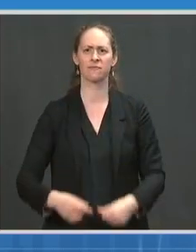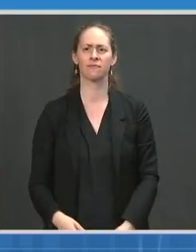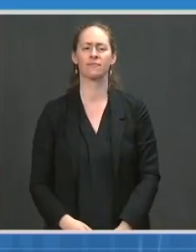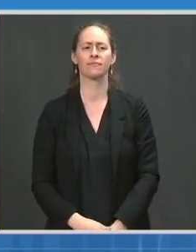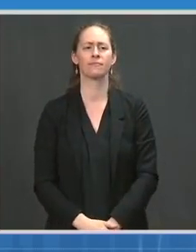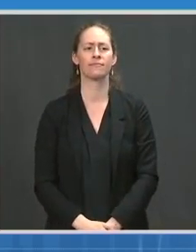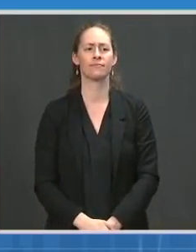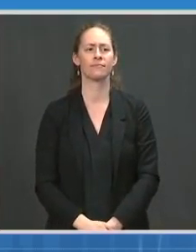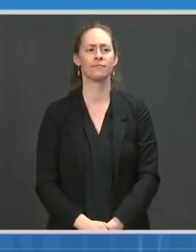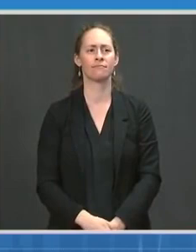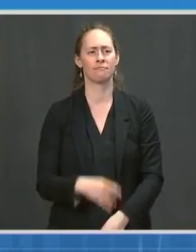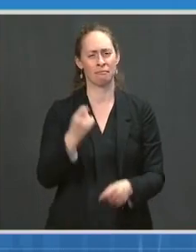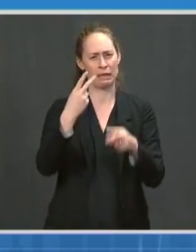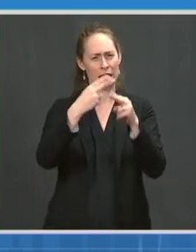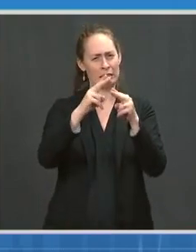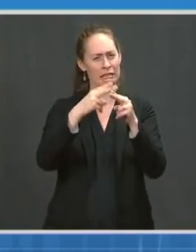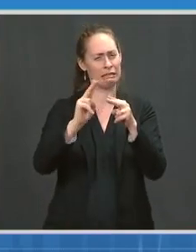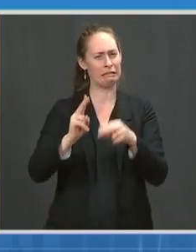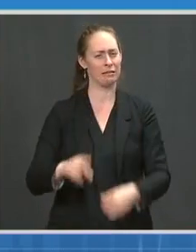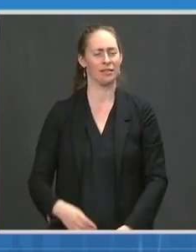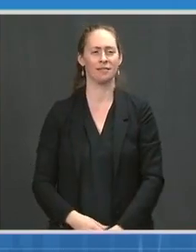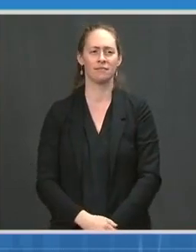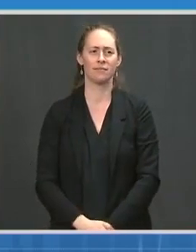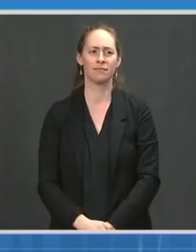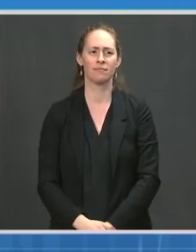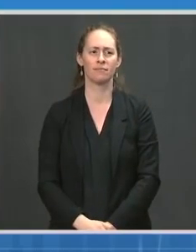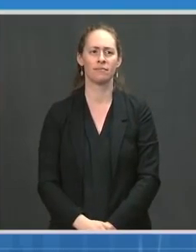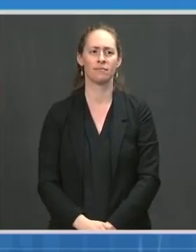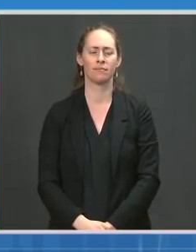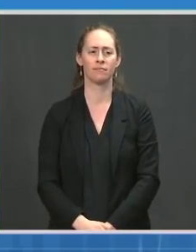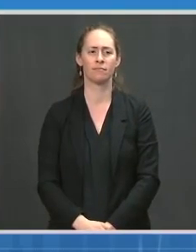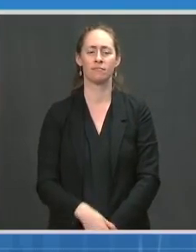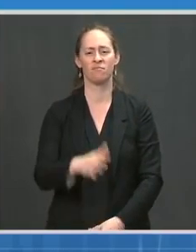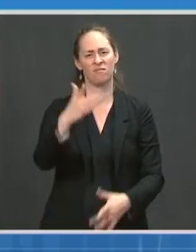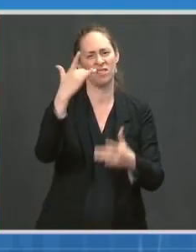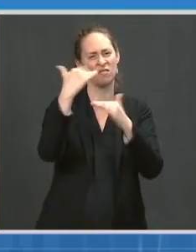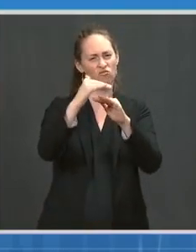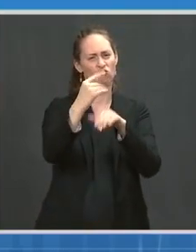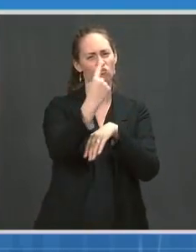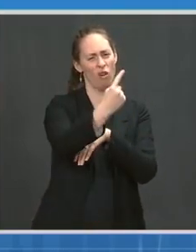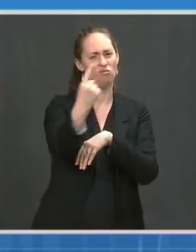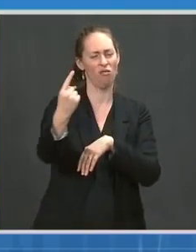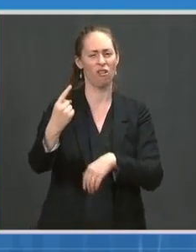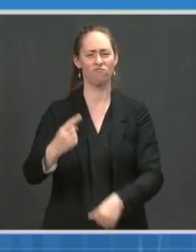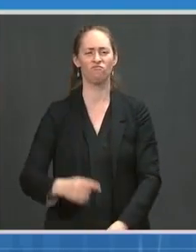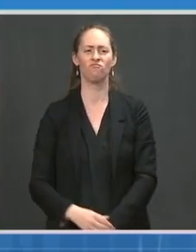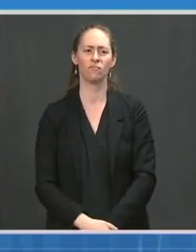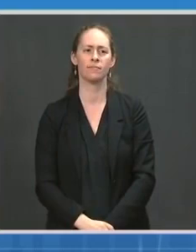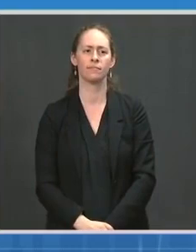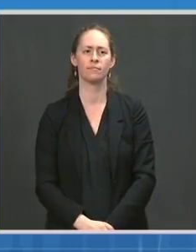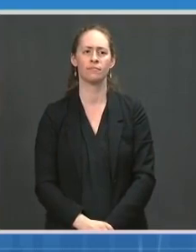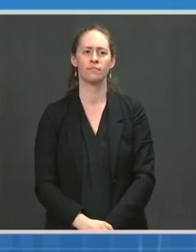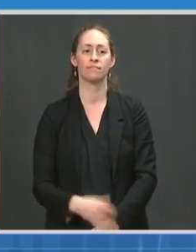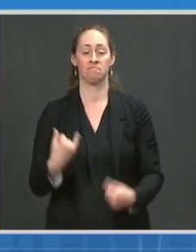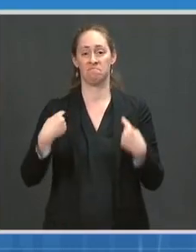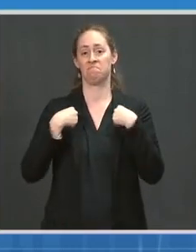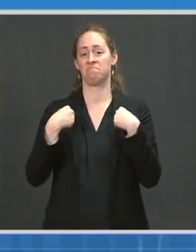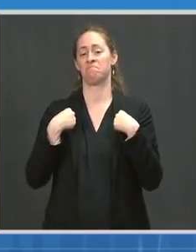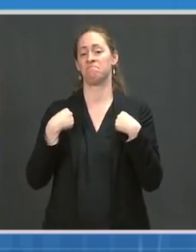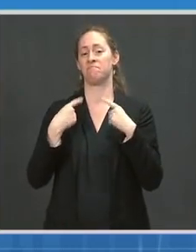minutes for questions today, so please keep your questions to one question. First, we'll go to Weija at CBS.